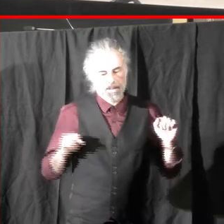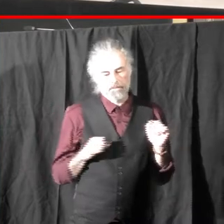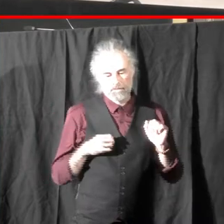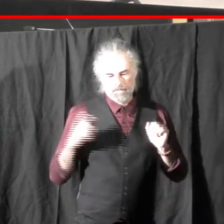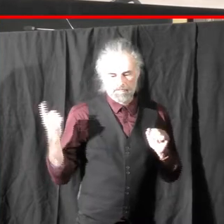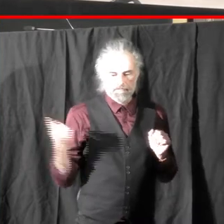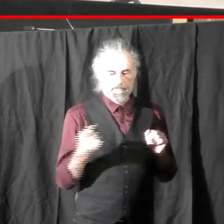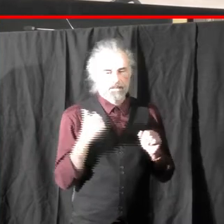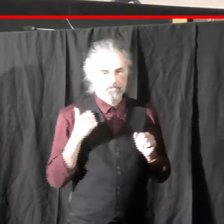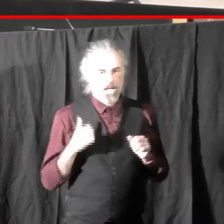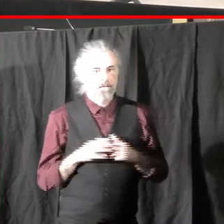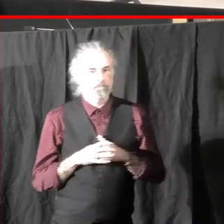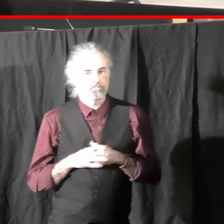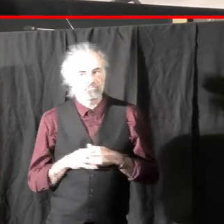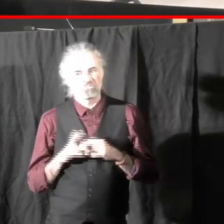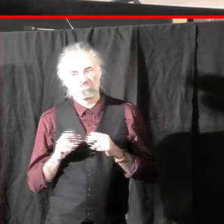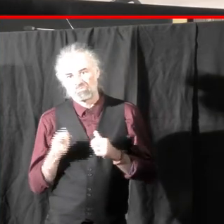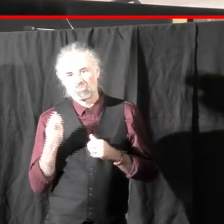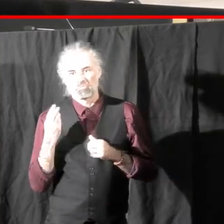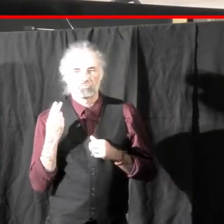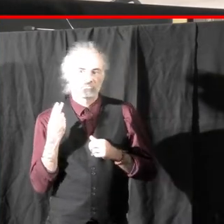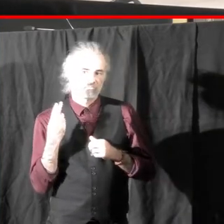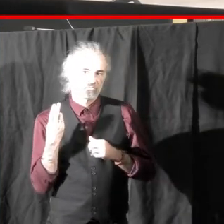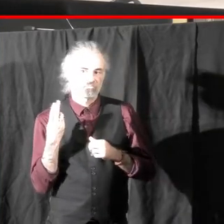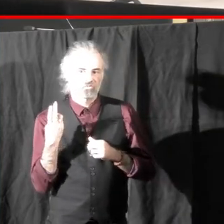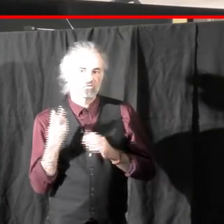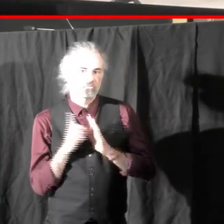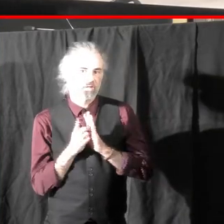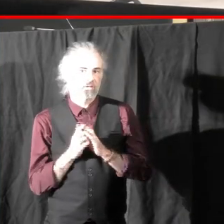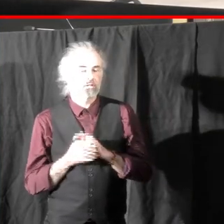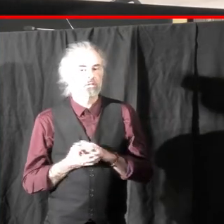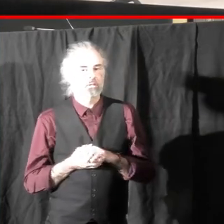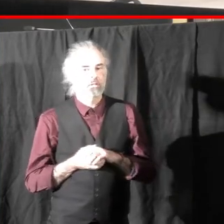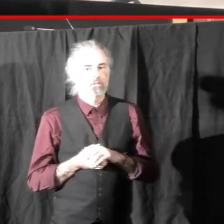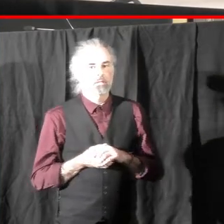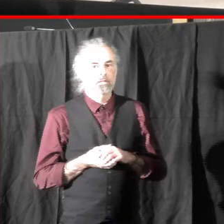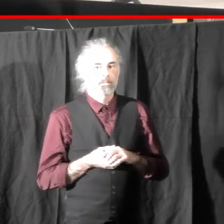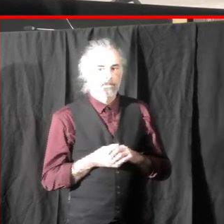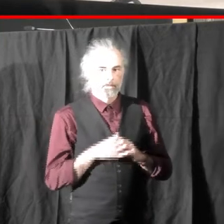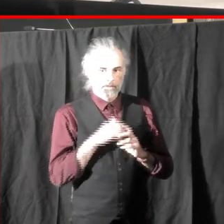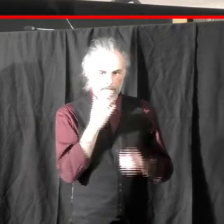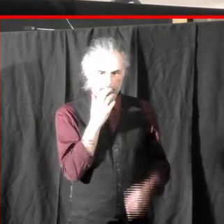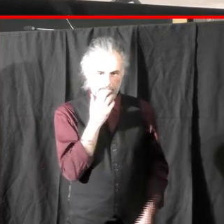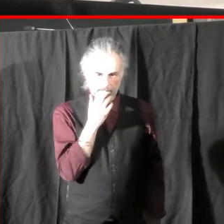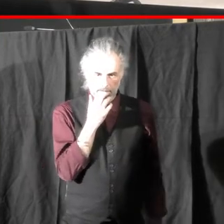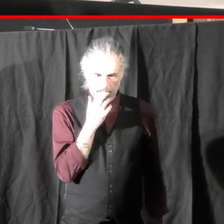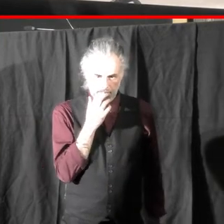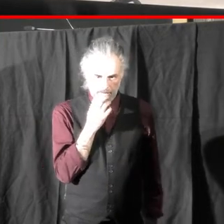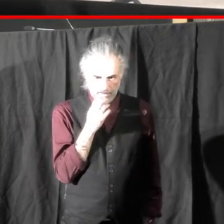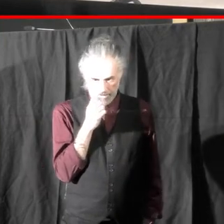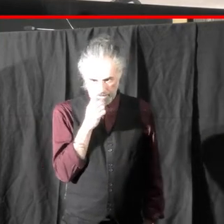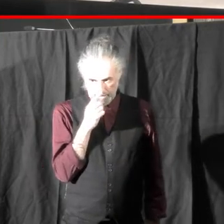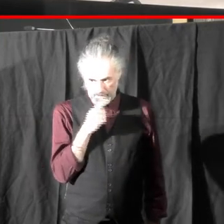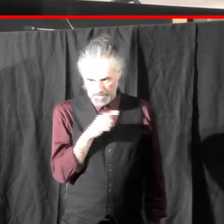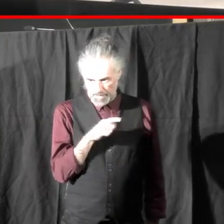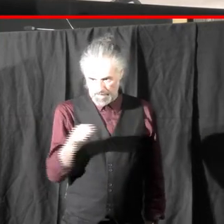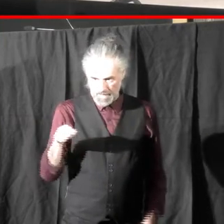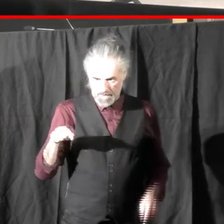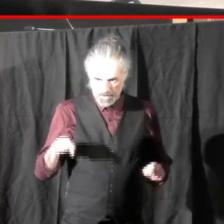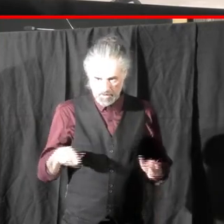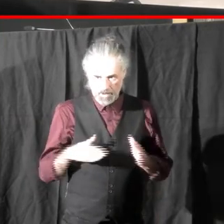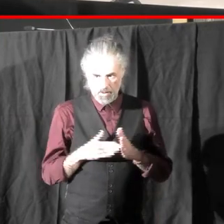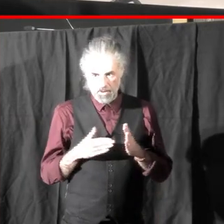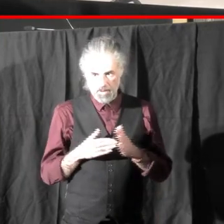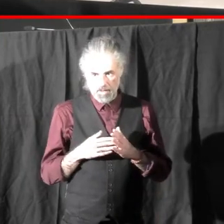and come back after about maybe 3 or 4, 2 minutes? 2 minutes. You got 2 minutes. And those here present this evening,